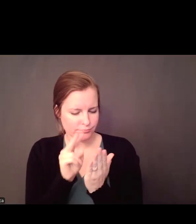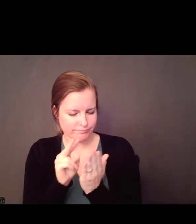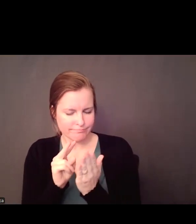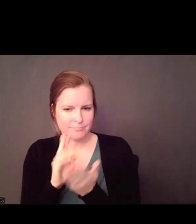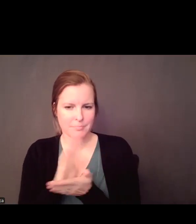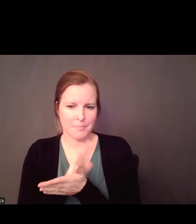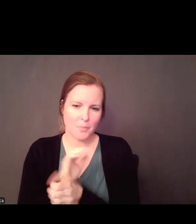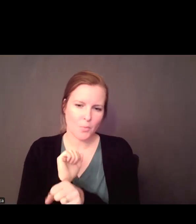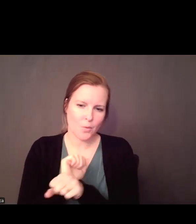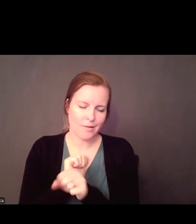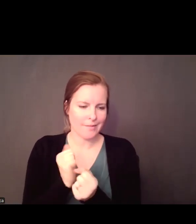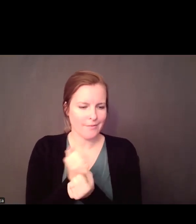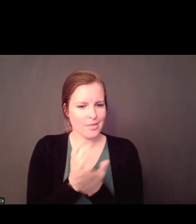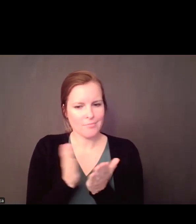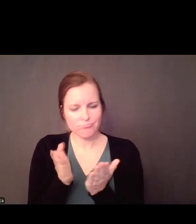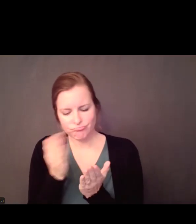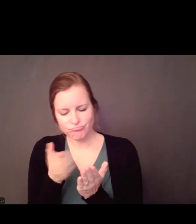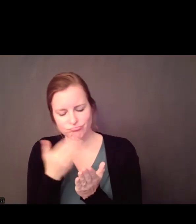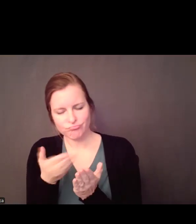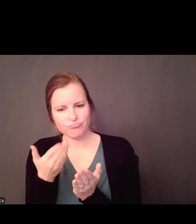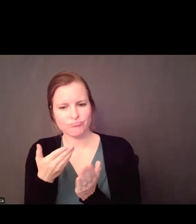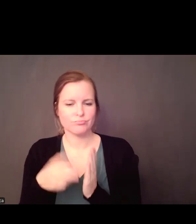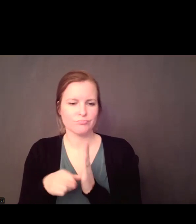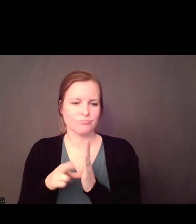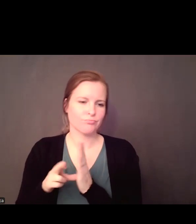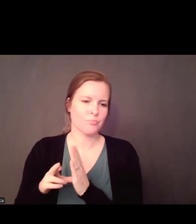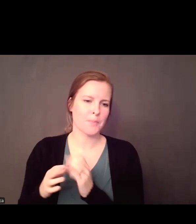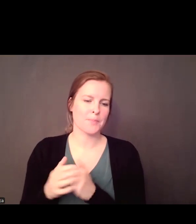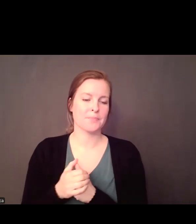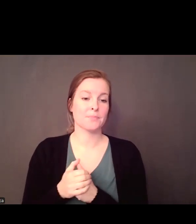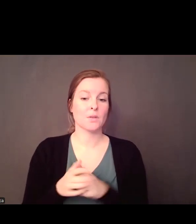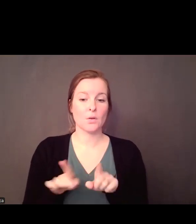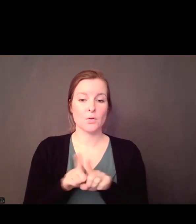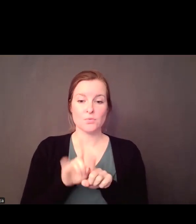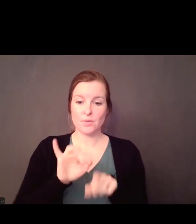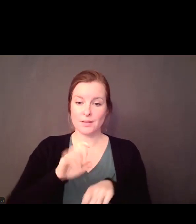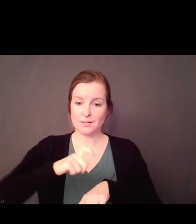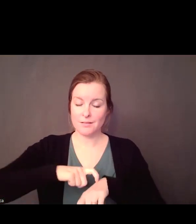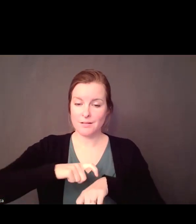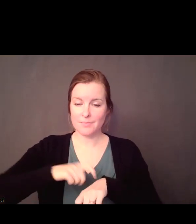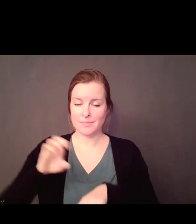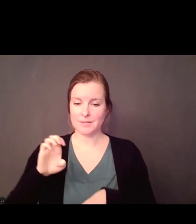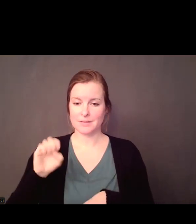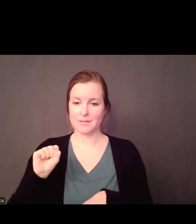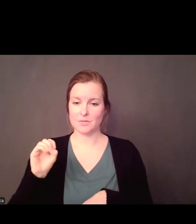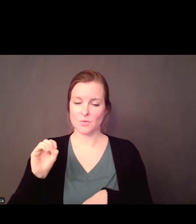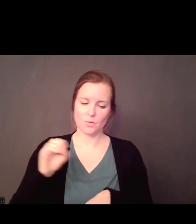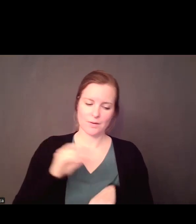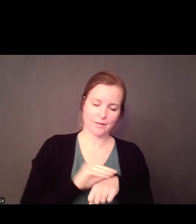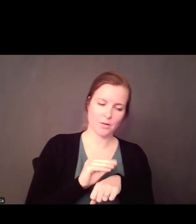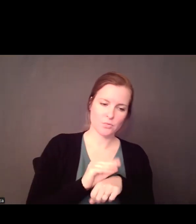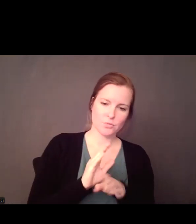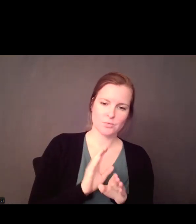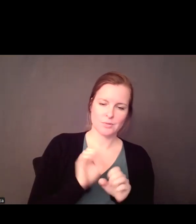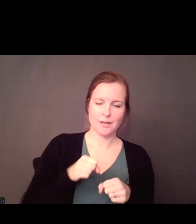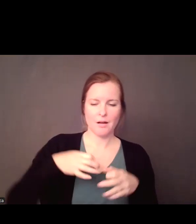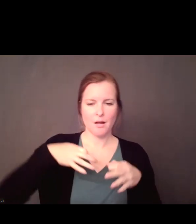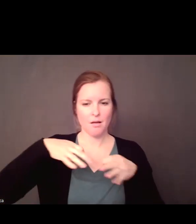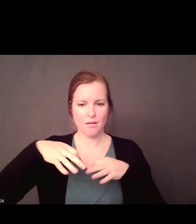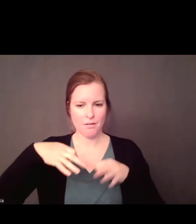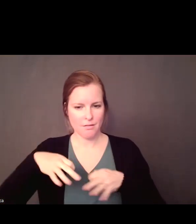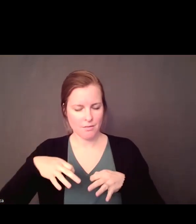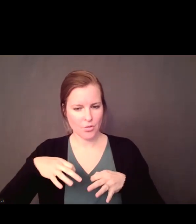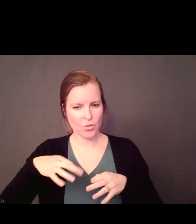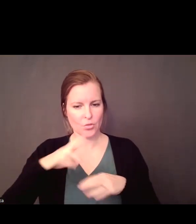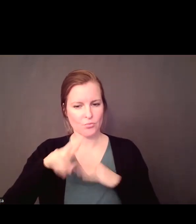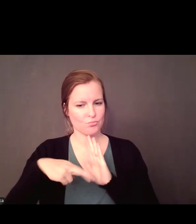that was given to them. And it's also a time in which the ESO and or counselor can explain the roles,